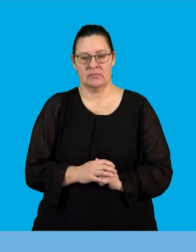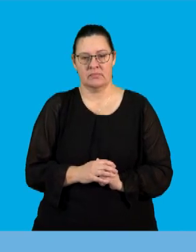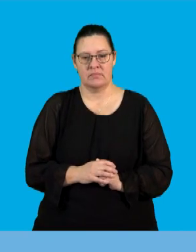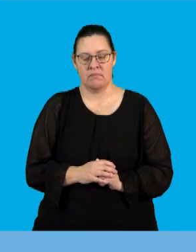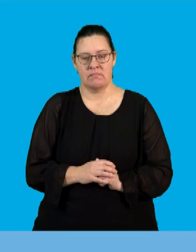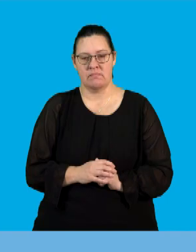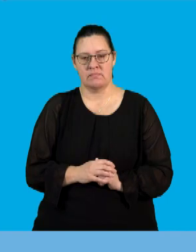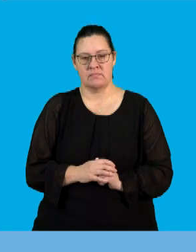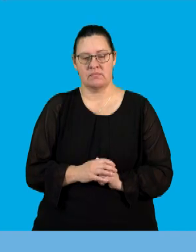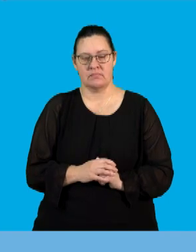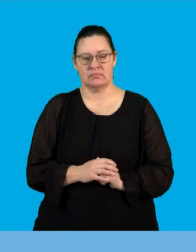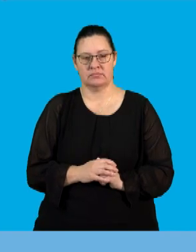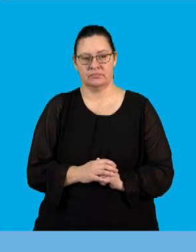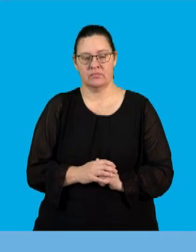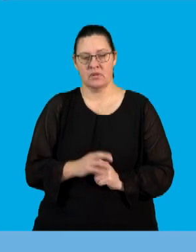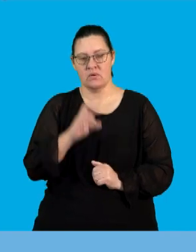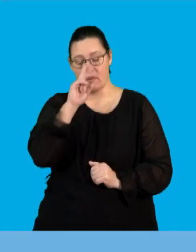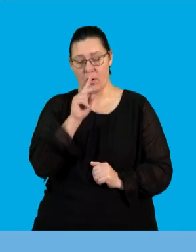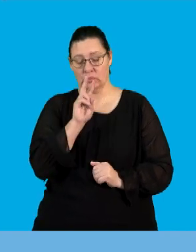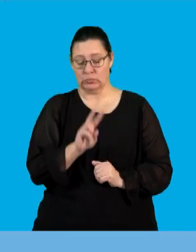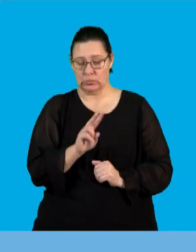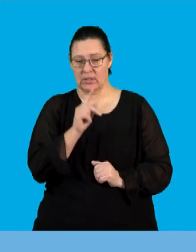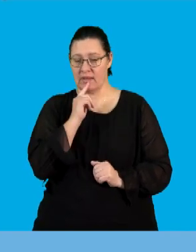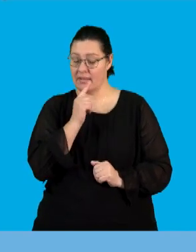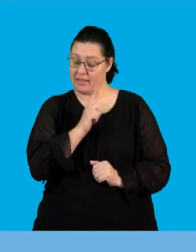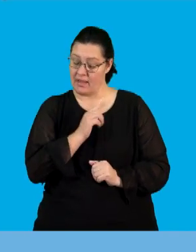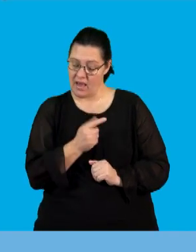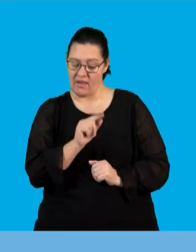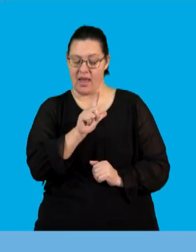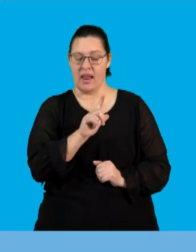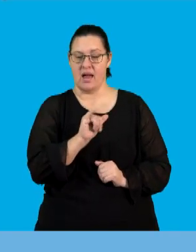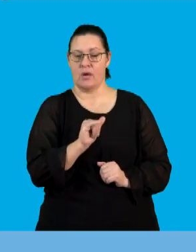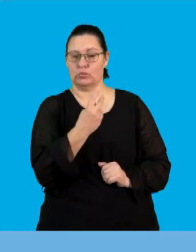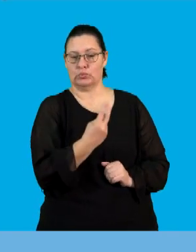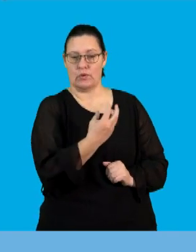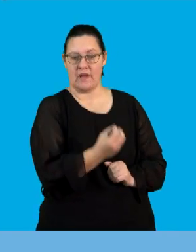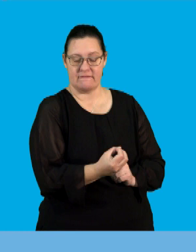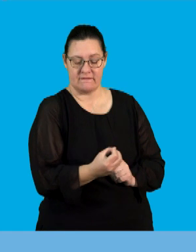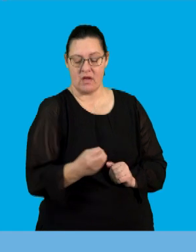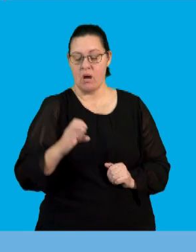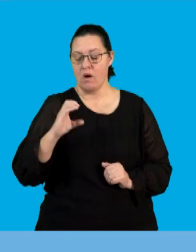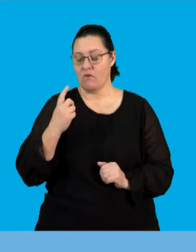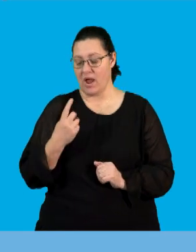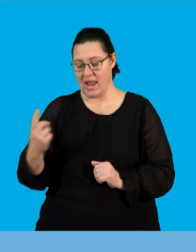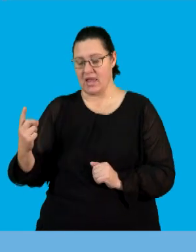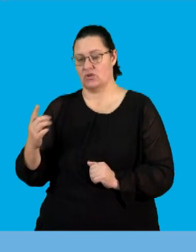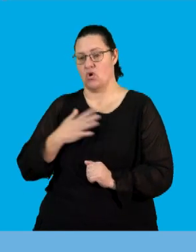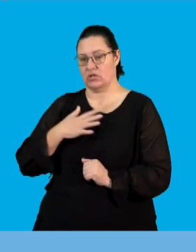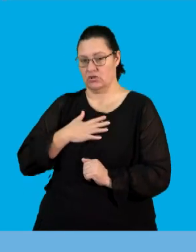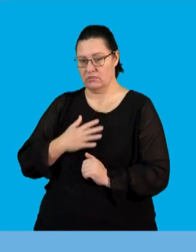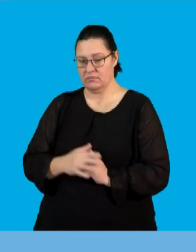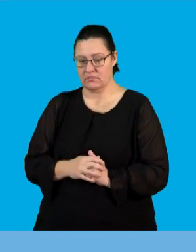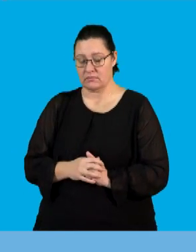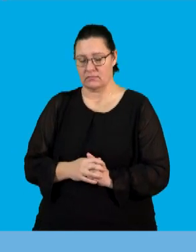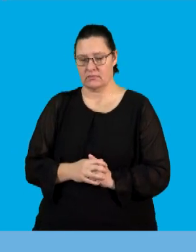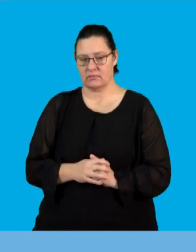Li2 oxygen. Remember, the 2 tells you that we have 2 atoms of lithium for every 1 atom of